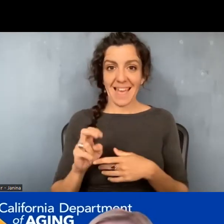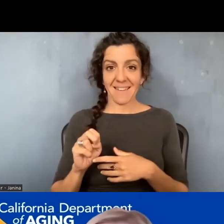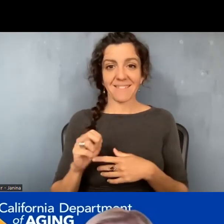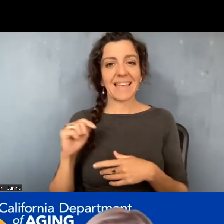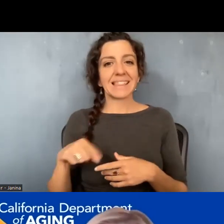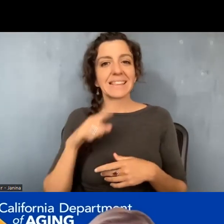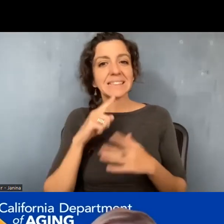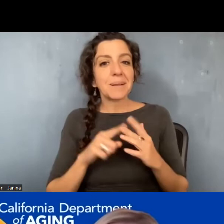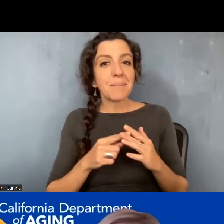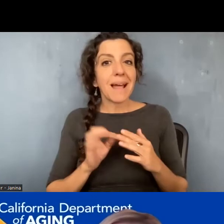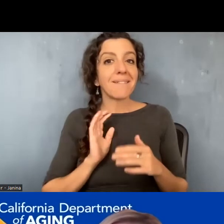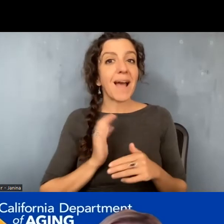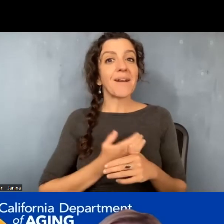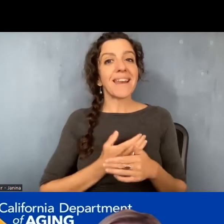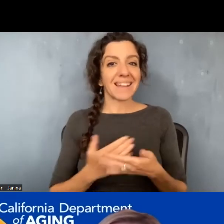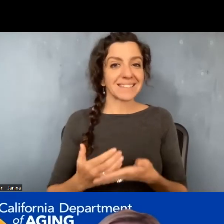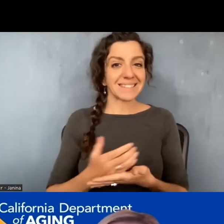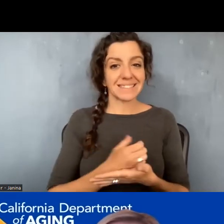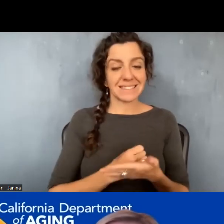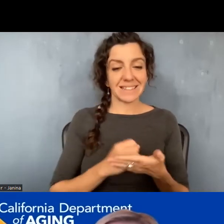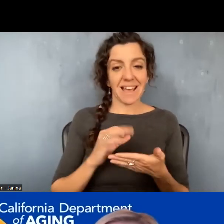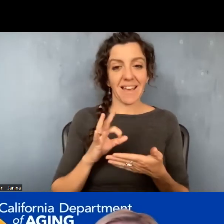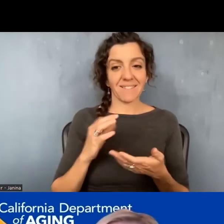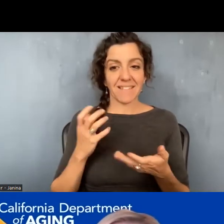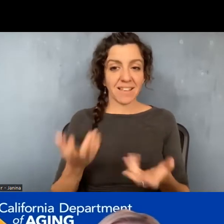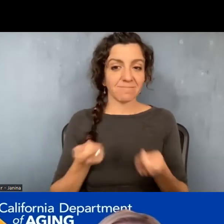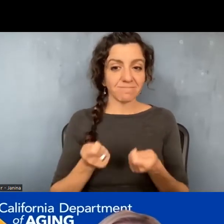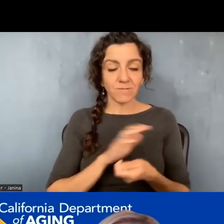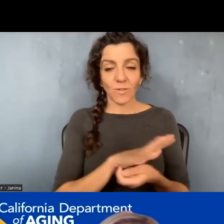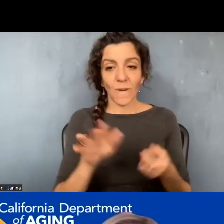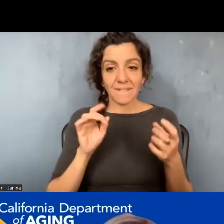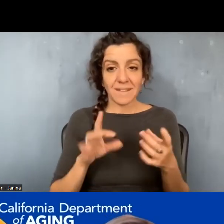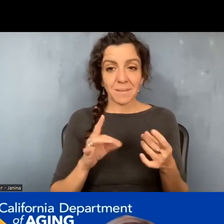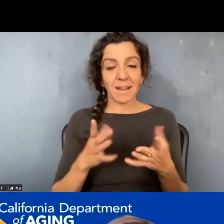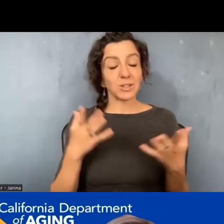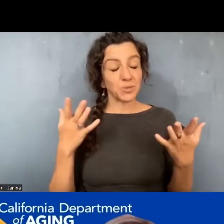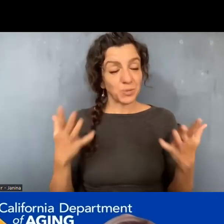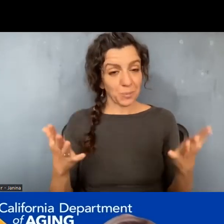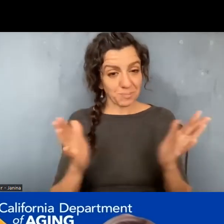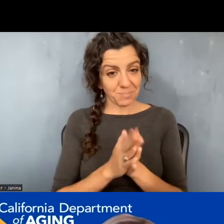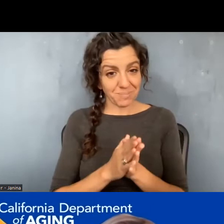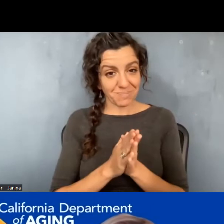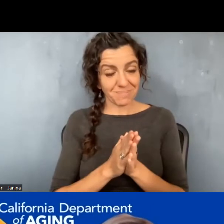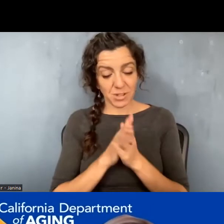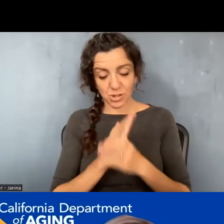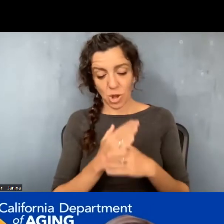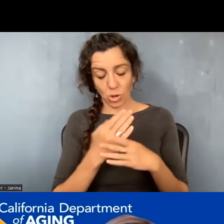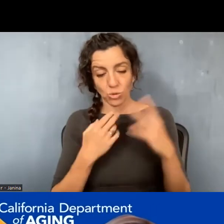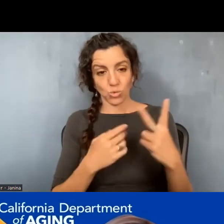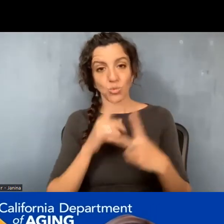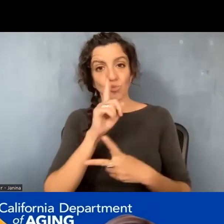our next roundup of soliciting your feedback and input. So we're going to share 2 polls